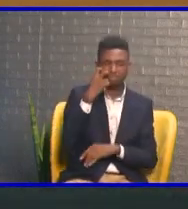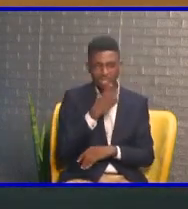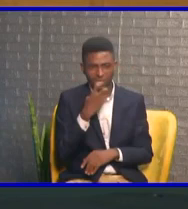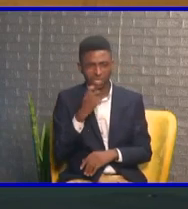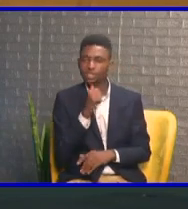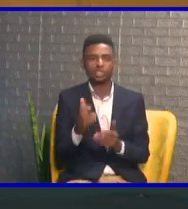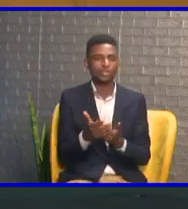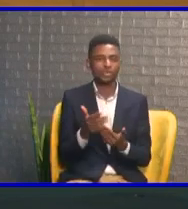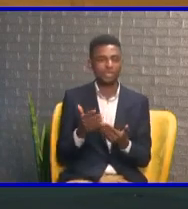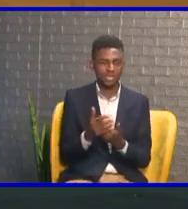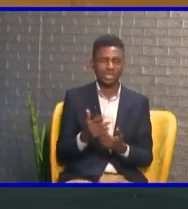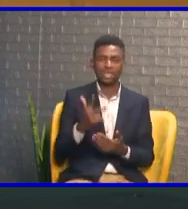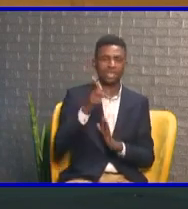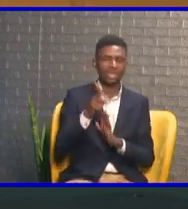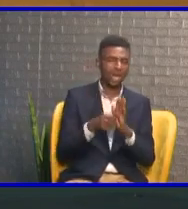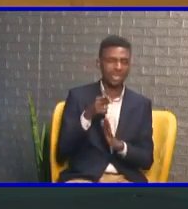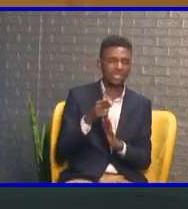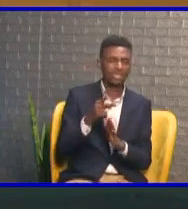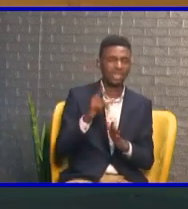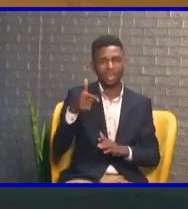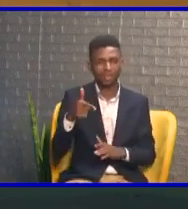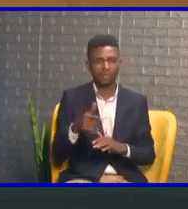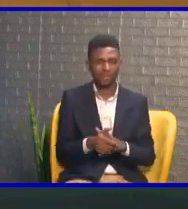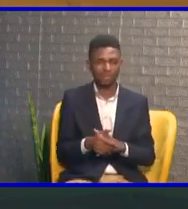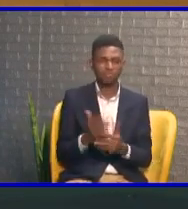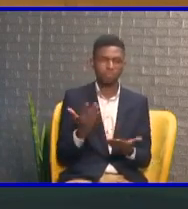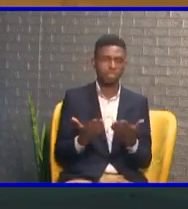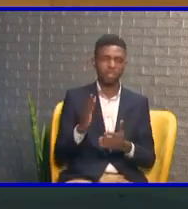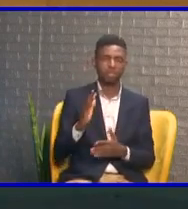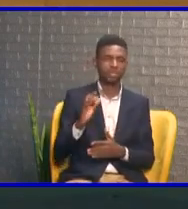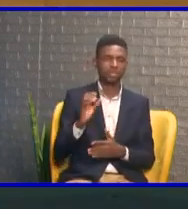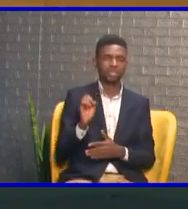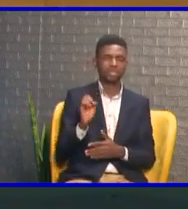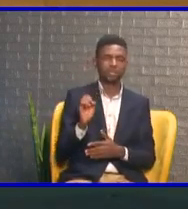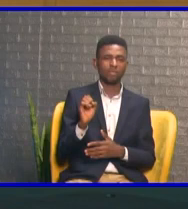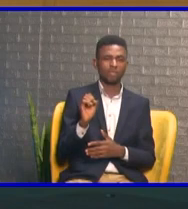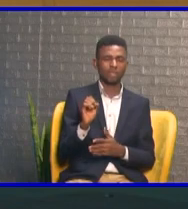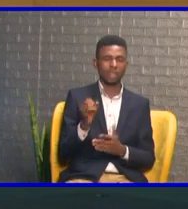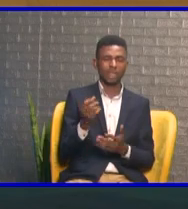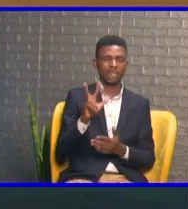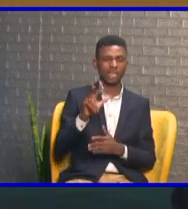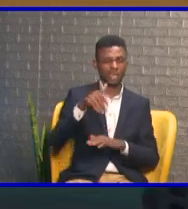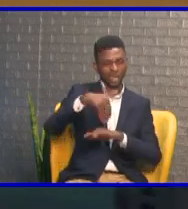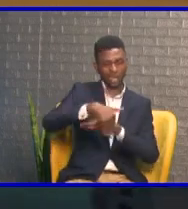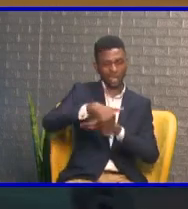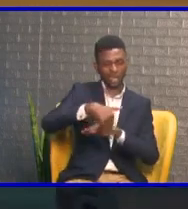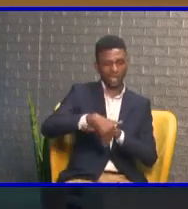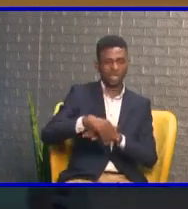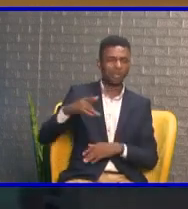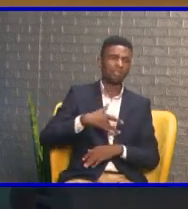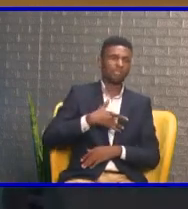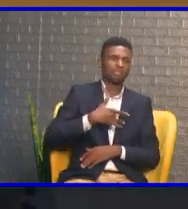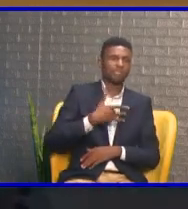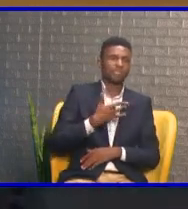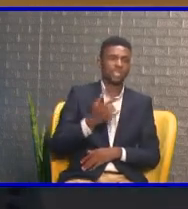easy. 3 hours later, about 12 midnight, around 3:30 or so, I felt